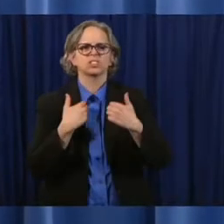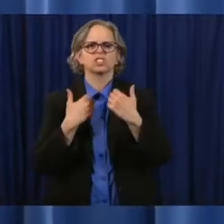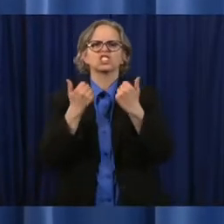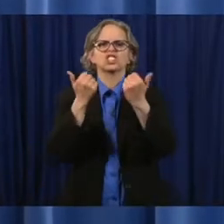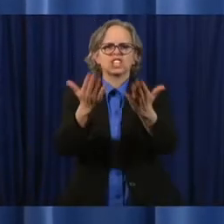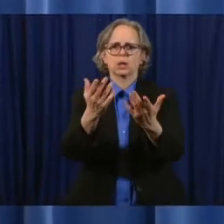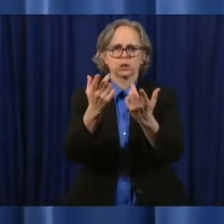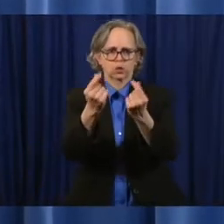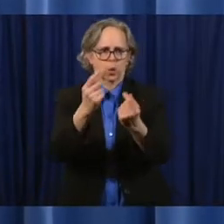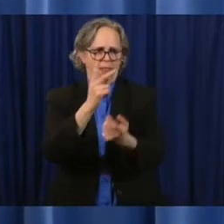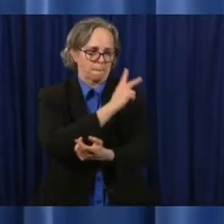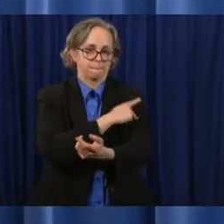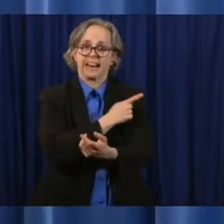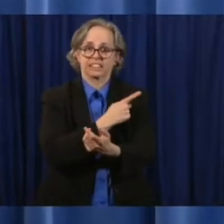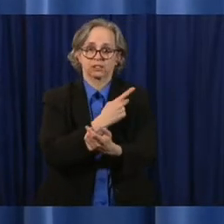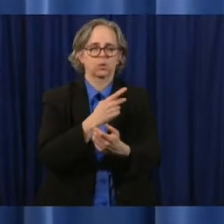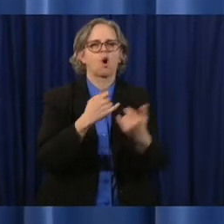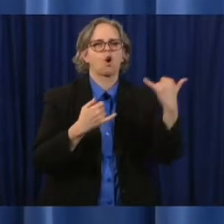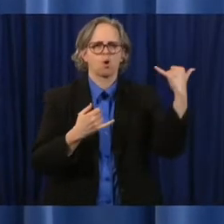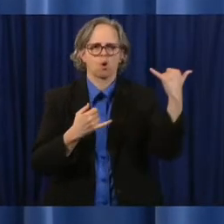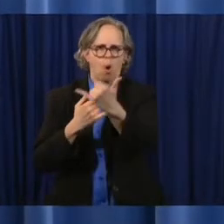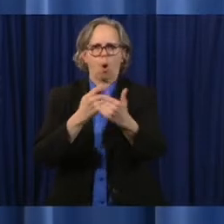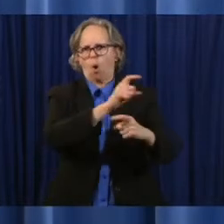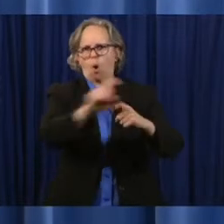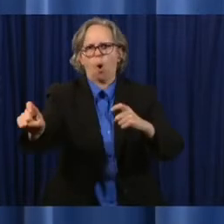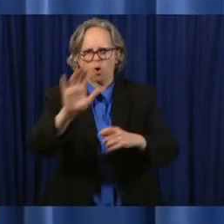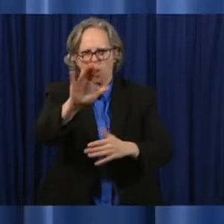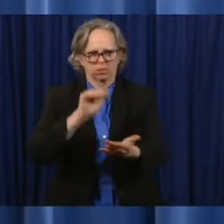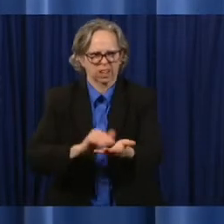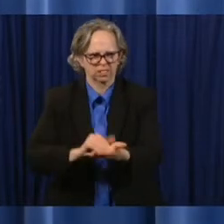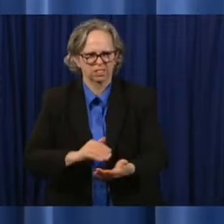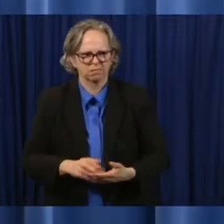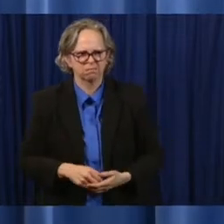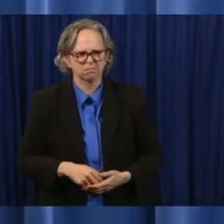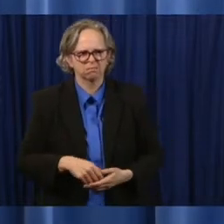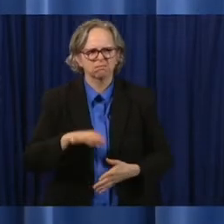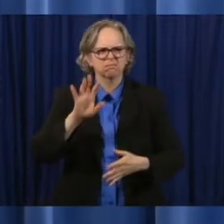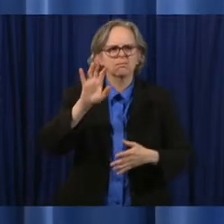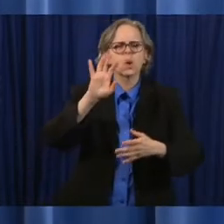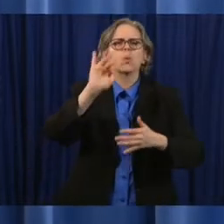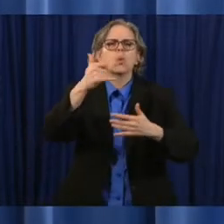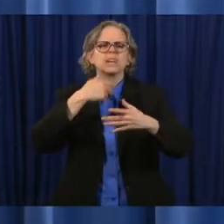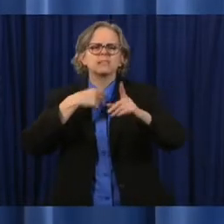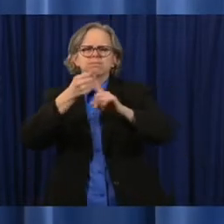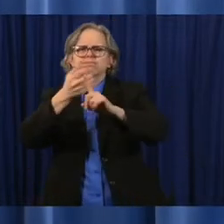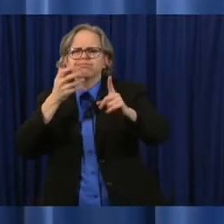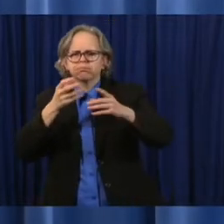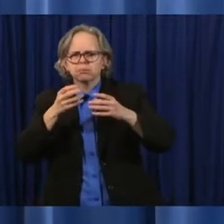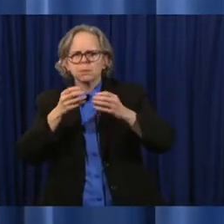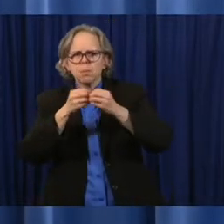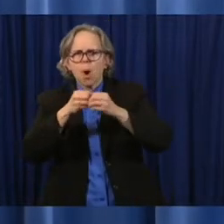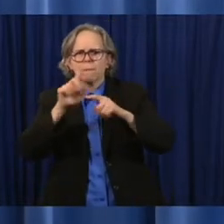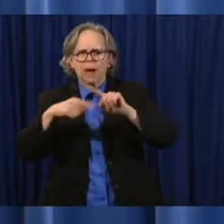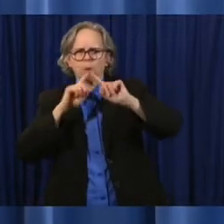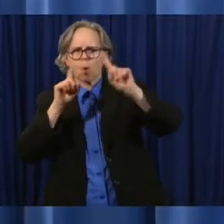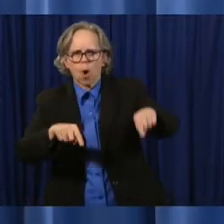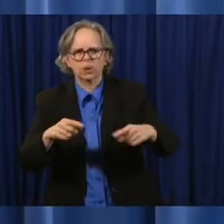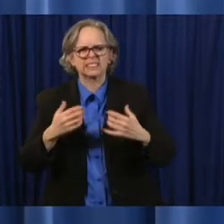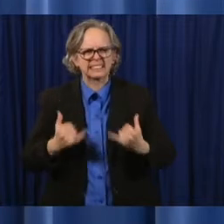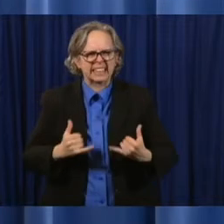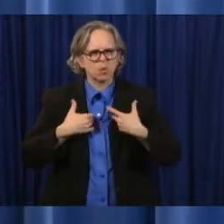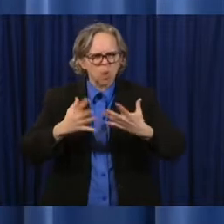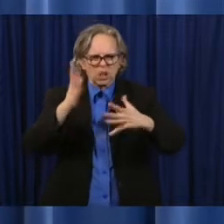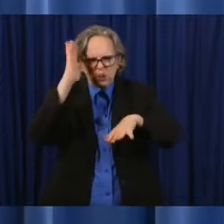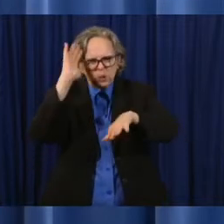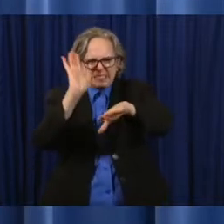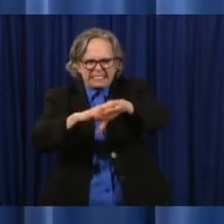more expansive order coming up in the next several weeks But we felt really that we should get this out